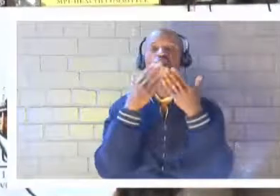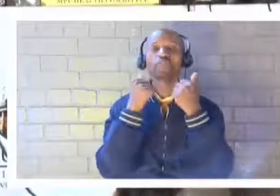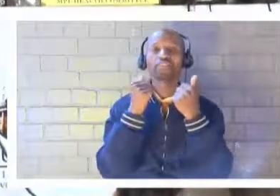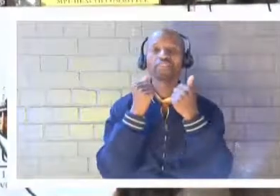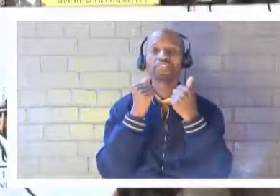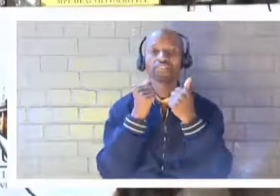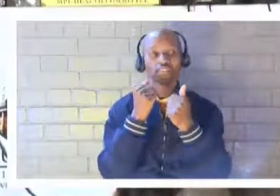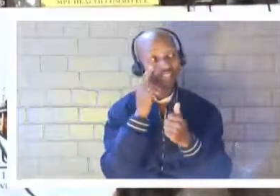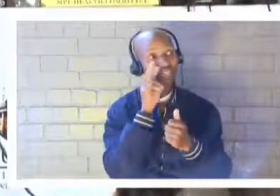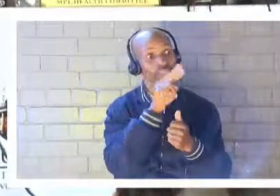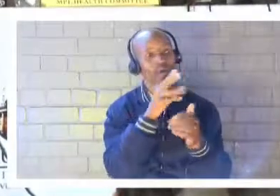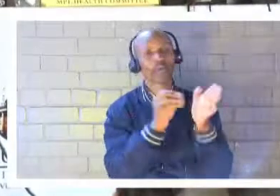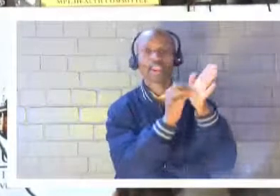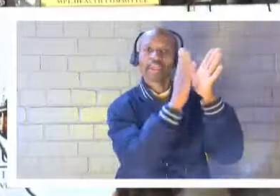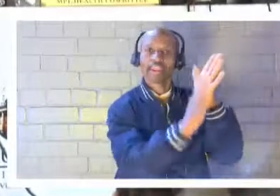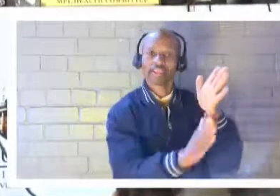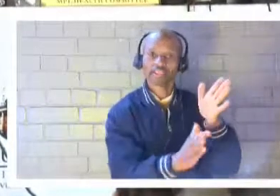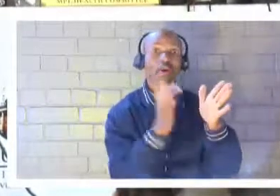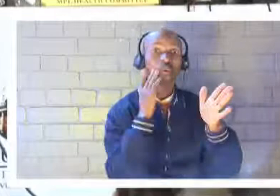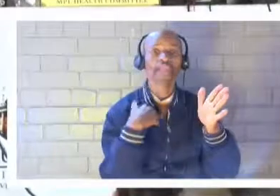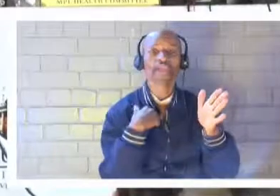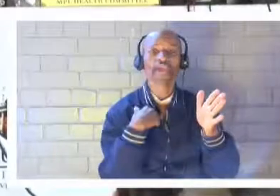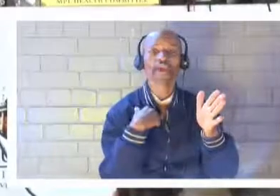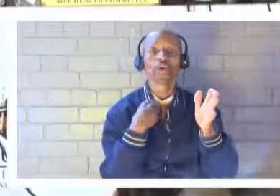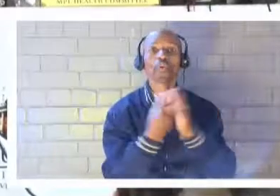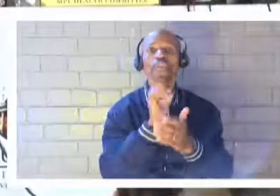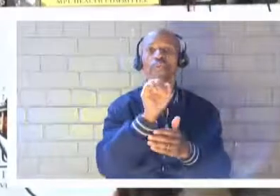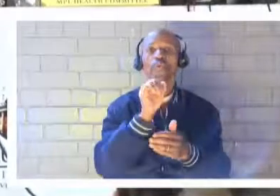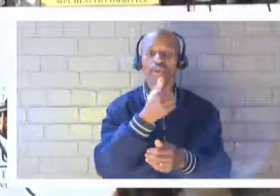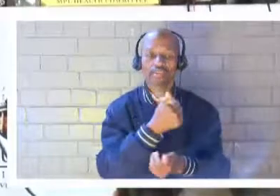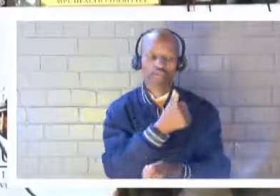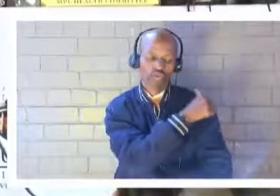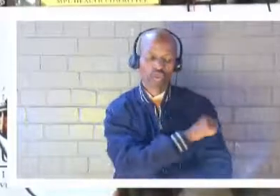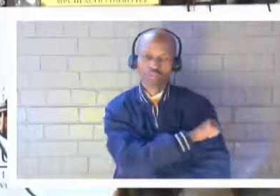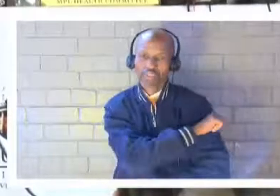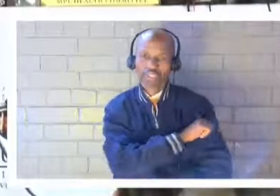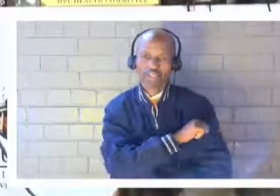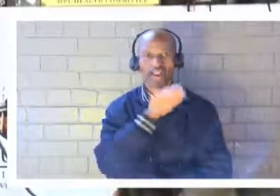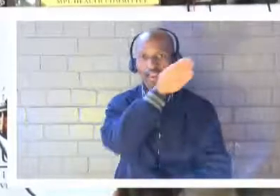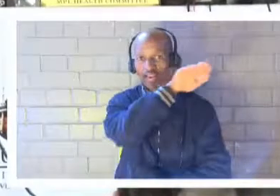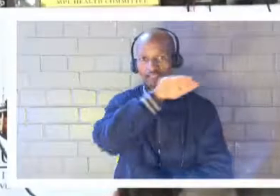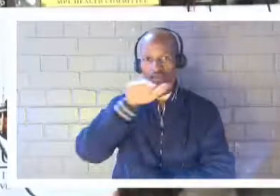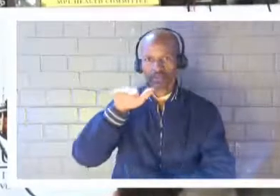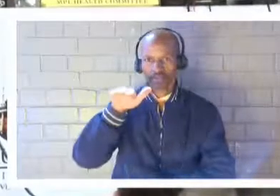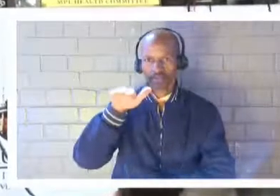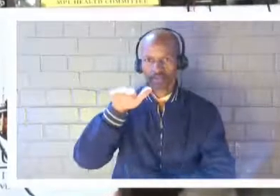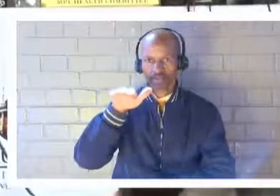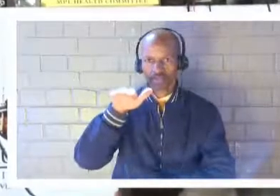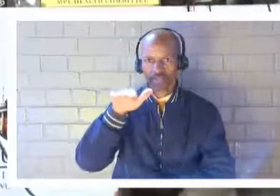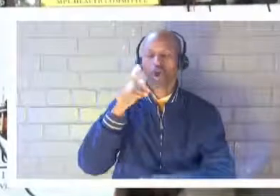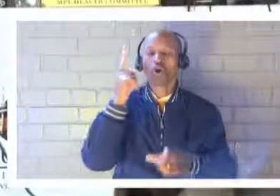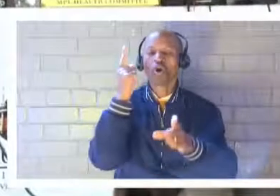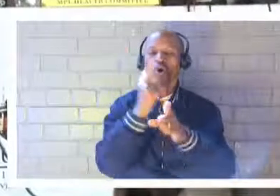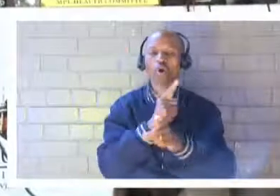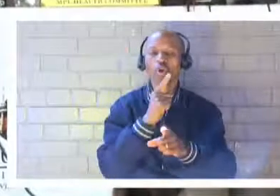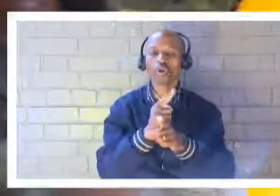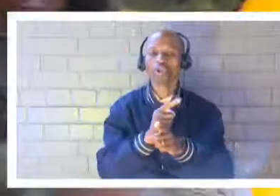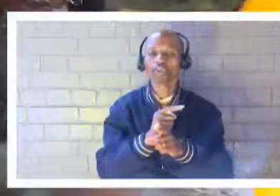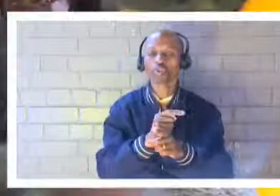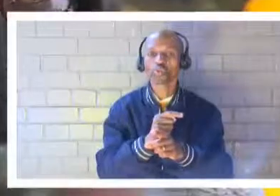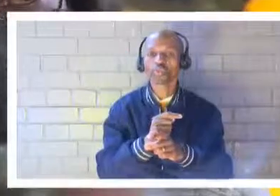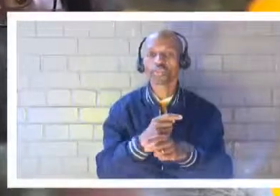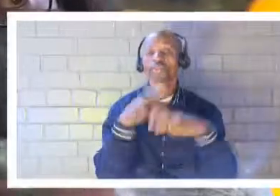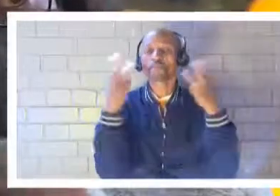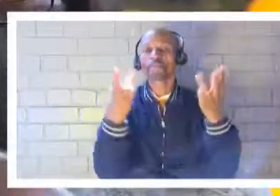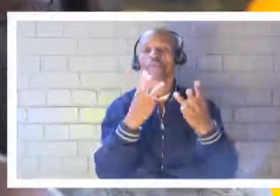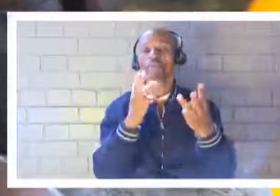consider our learners when they are with you at the hospital level? We always find people, they'll tell